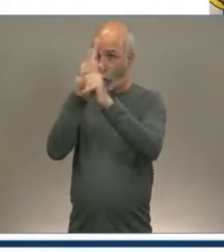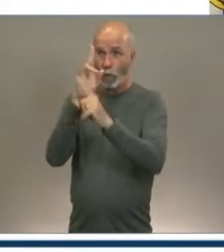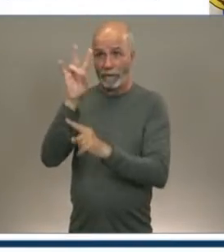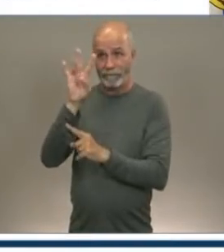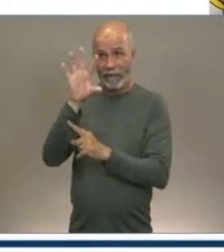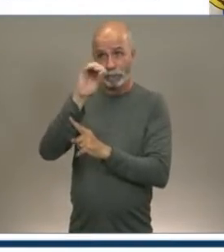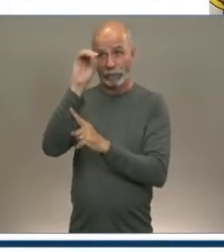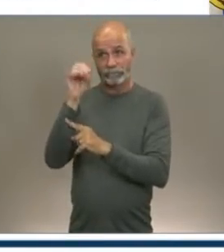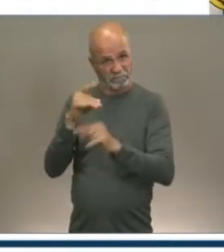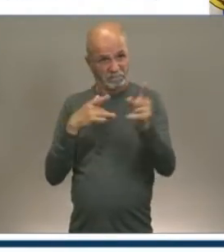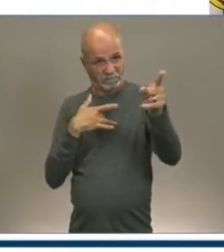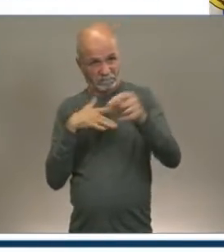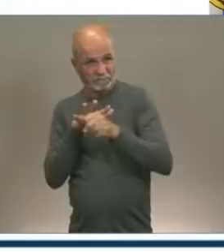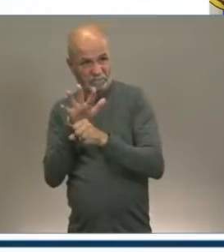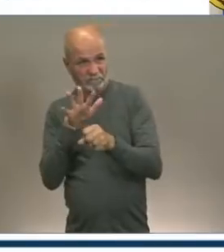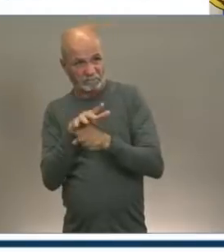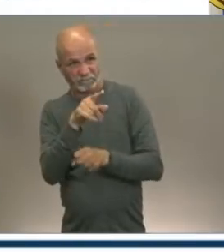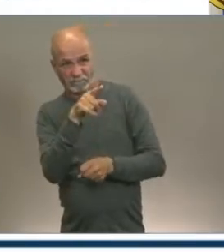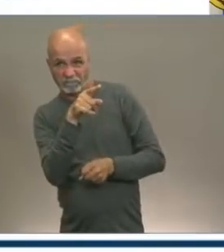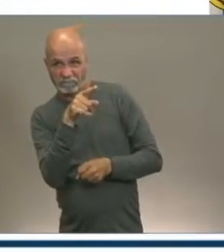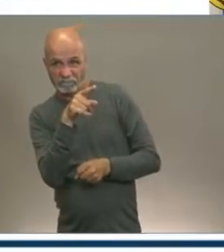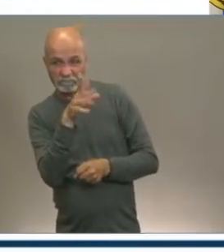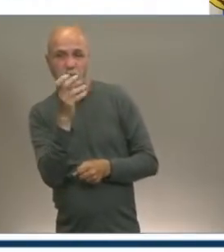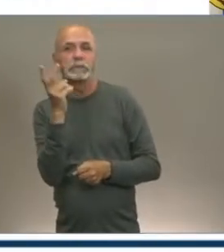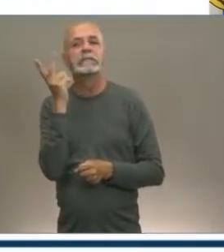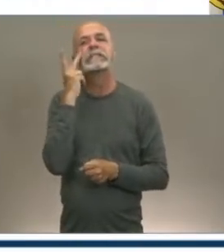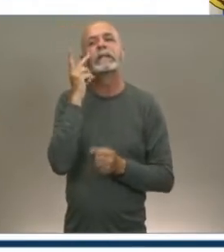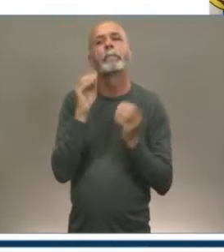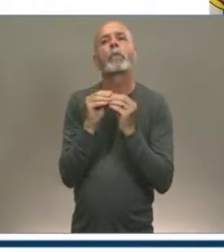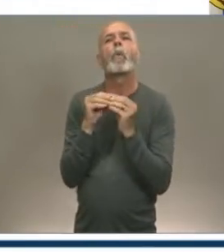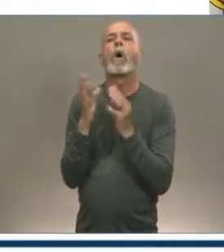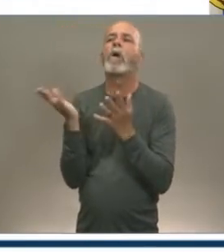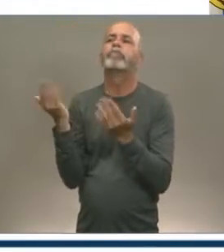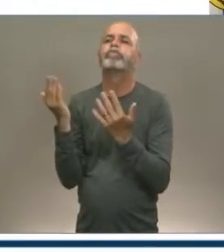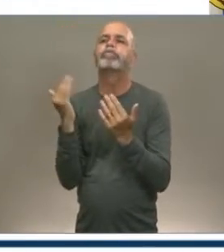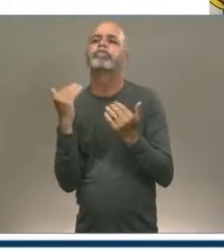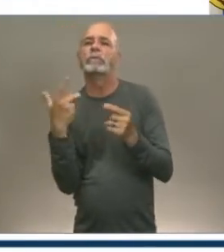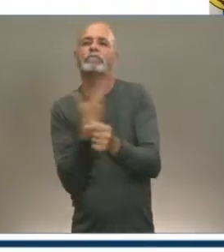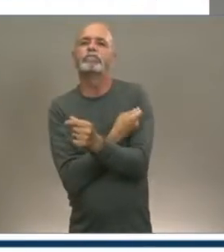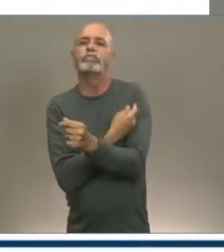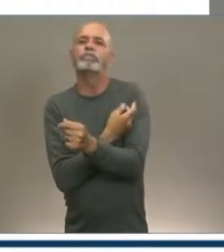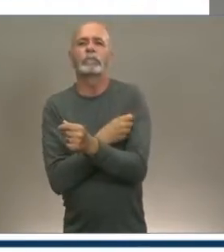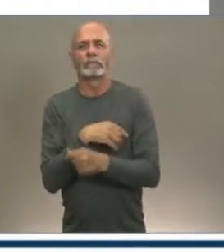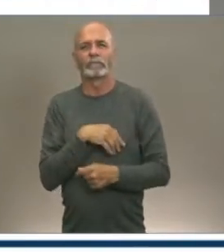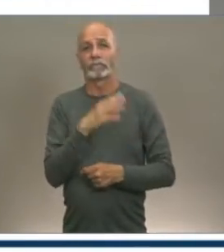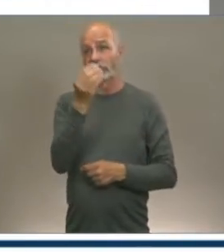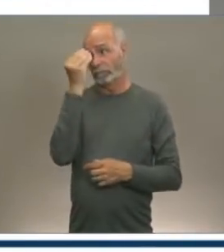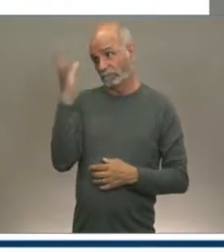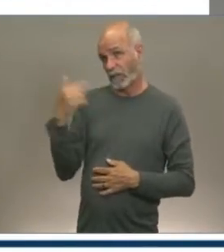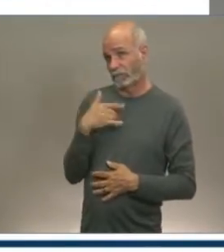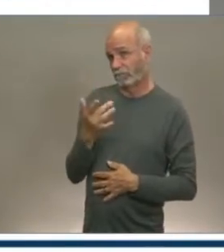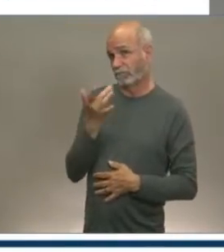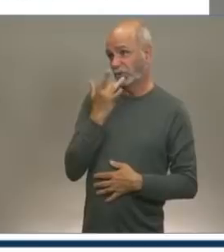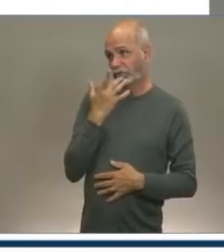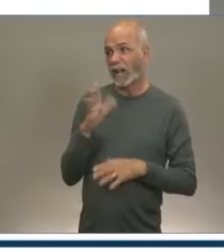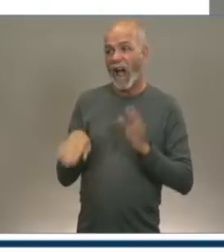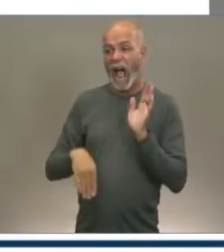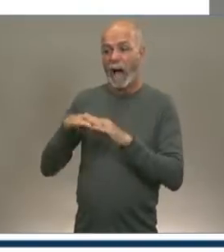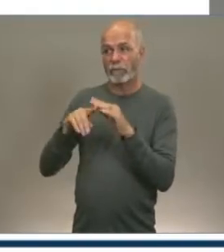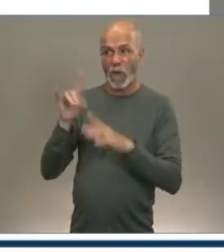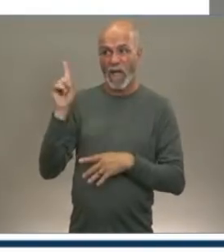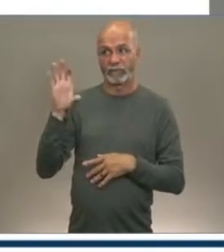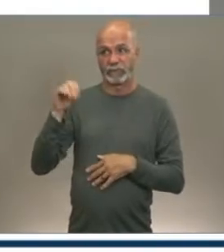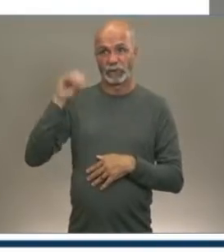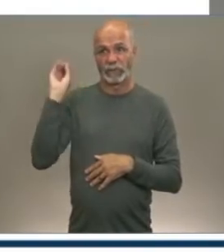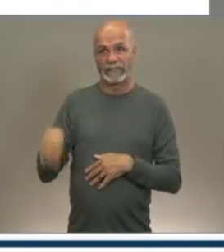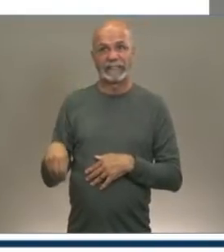through the age groups, or would you like to see a higher uptake? We want 100% of those folks. That 75% I just used